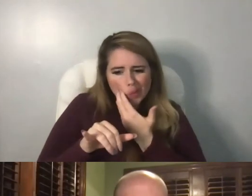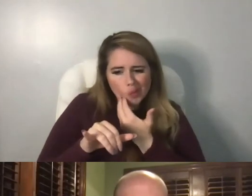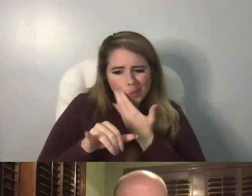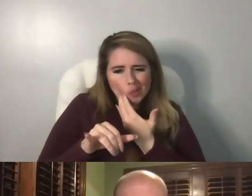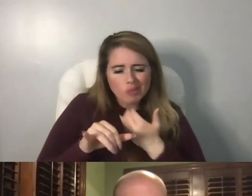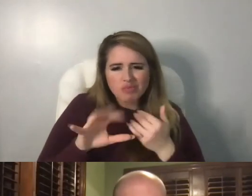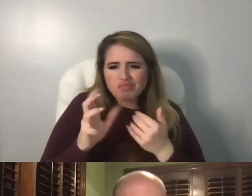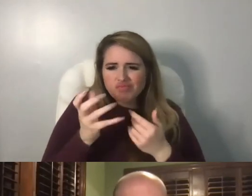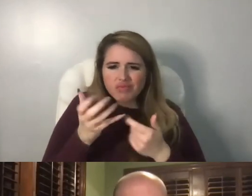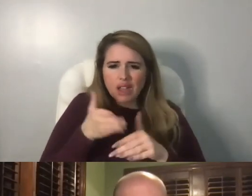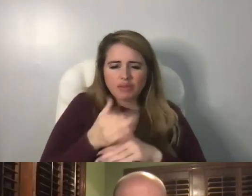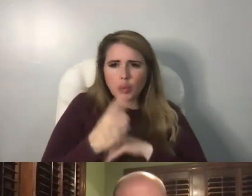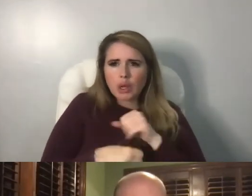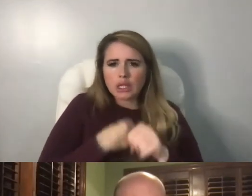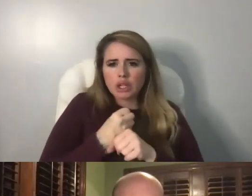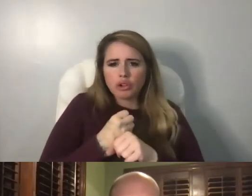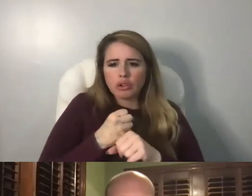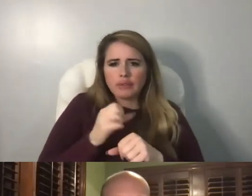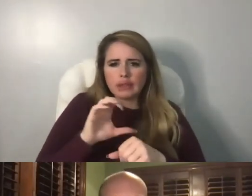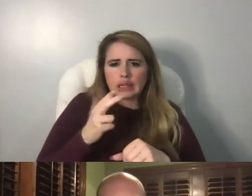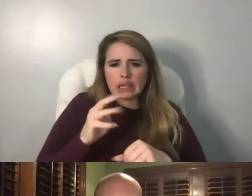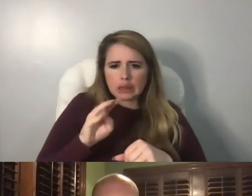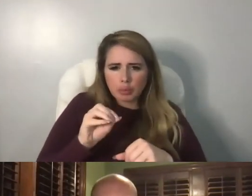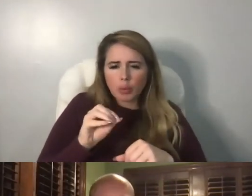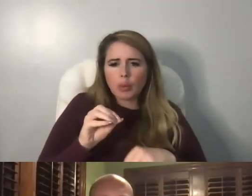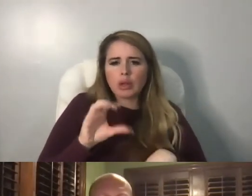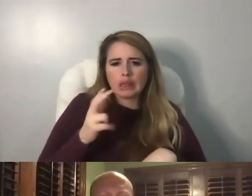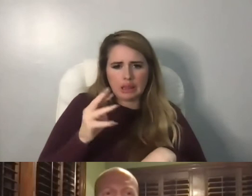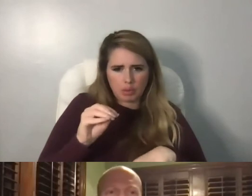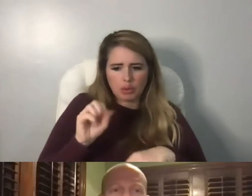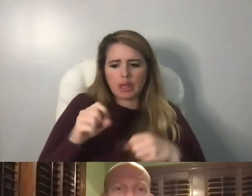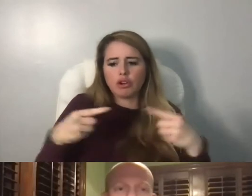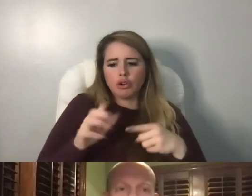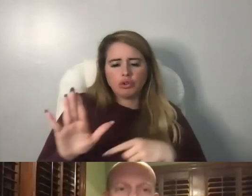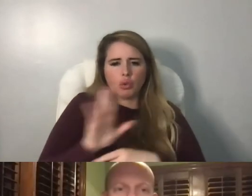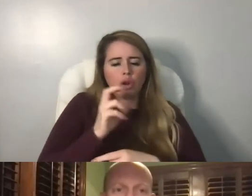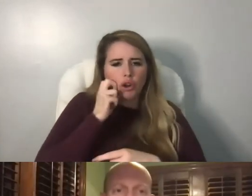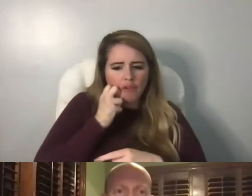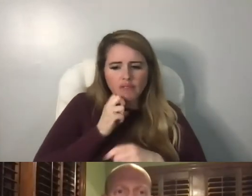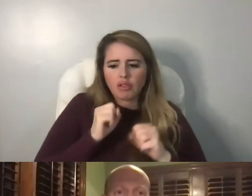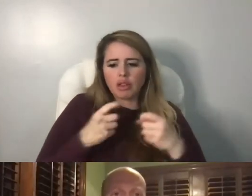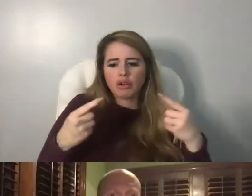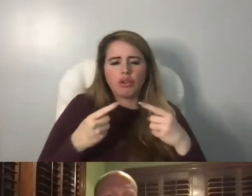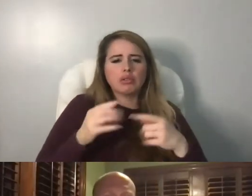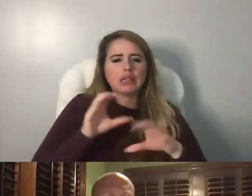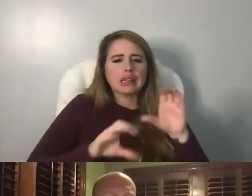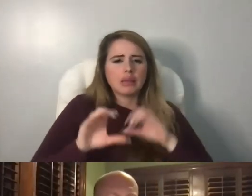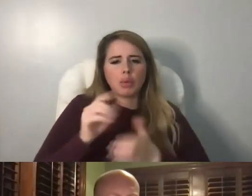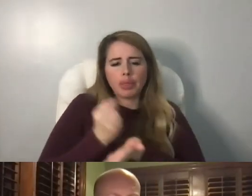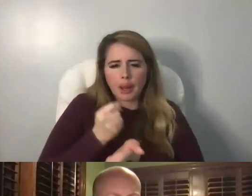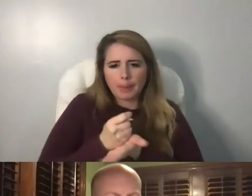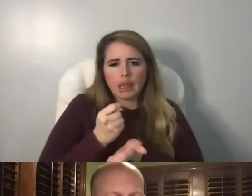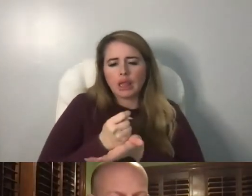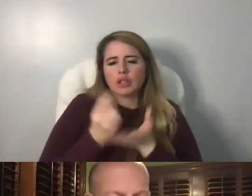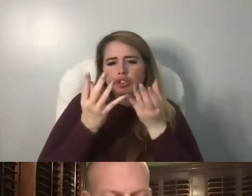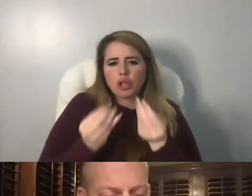a year of chemo. Chemo can affect nerves and can affect other things. Chemotherapy, soft